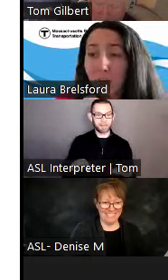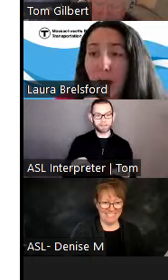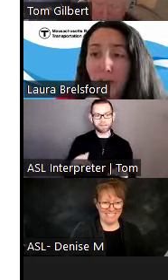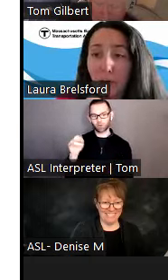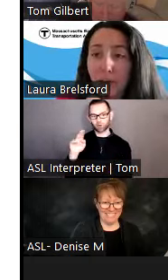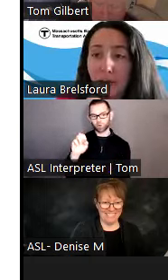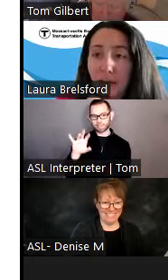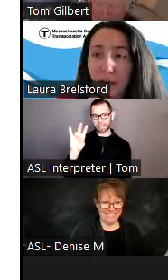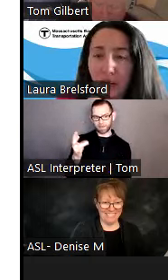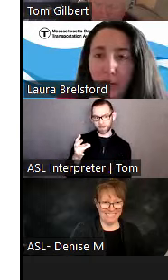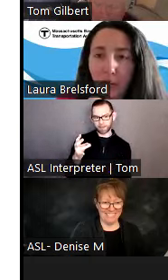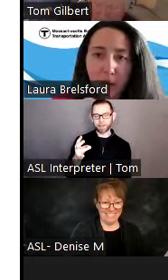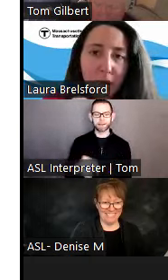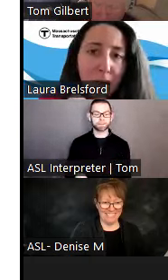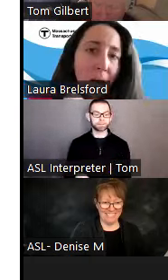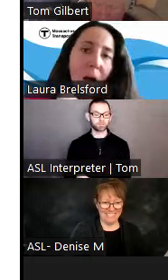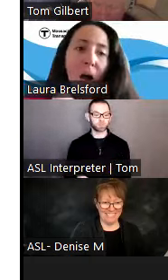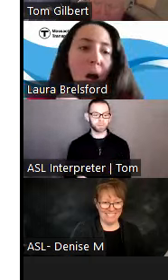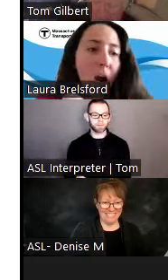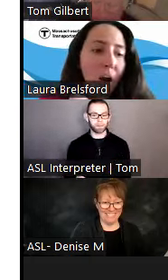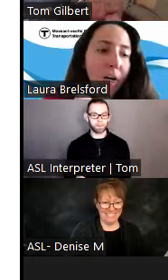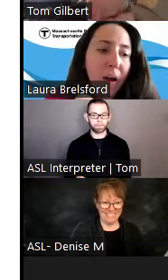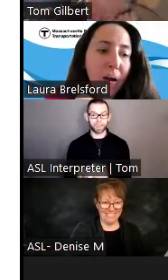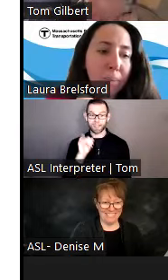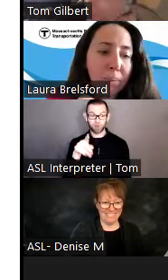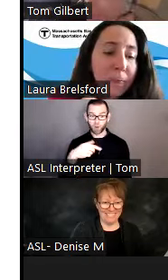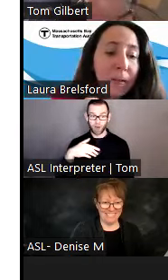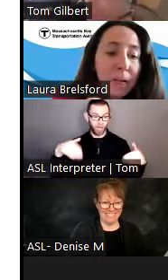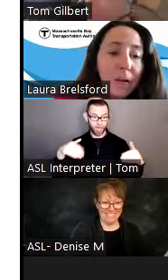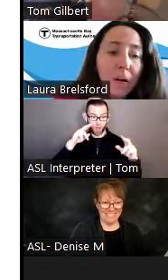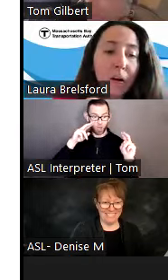Please, if you haven't recently, check out our